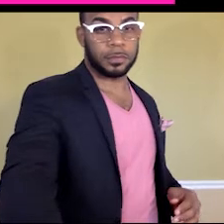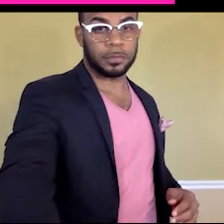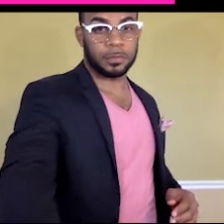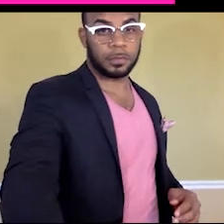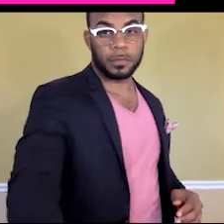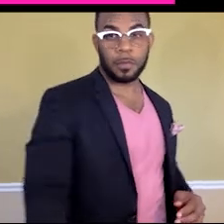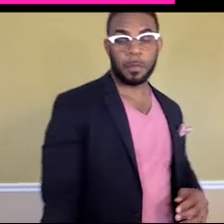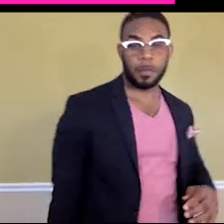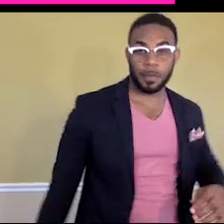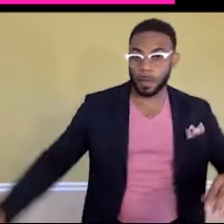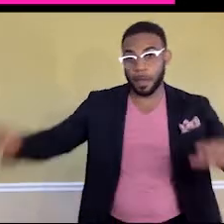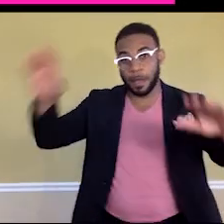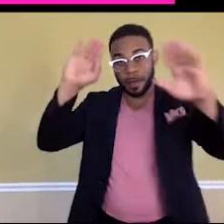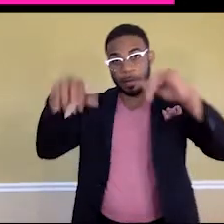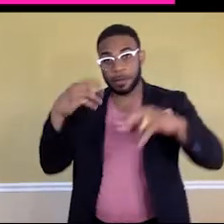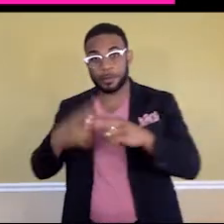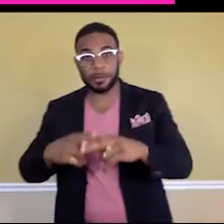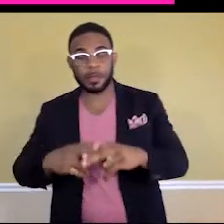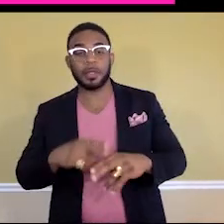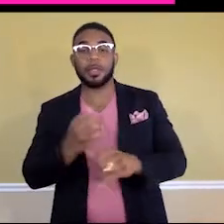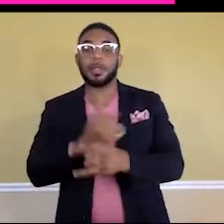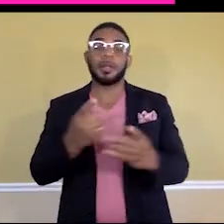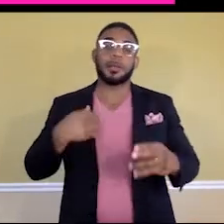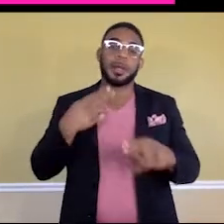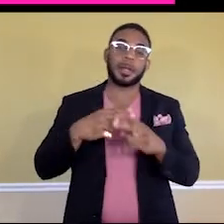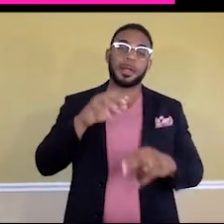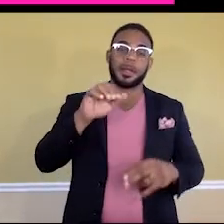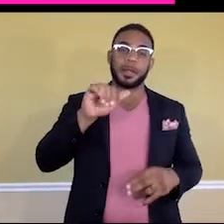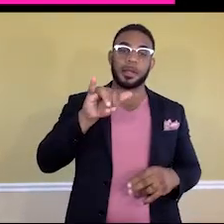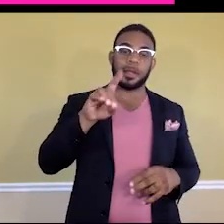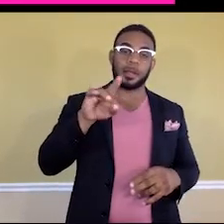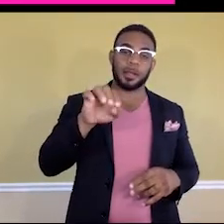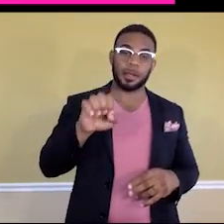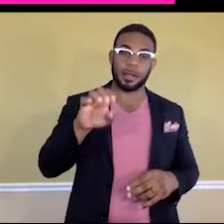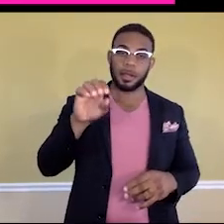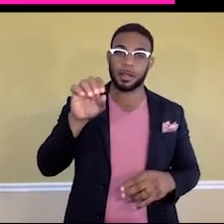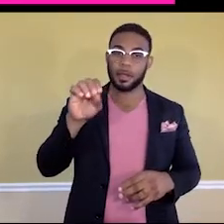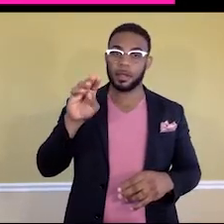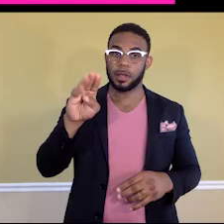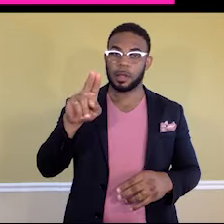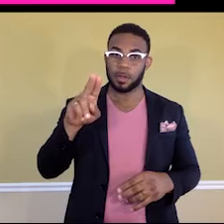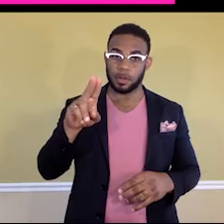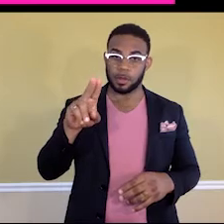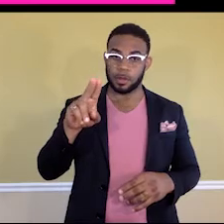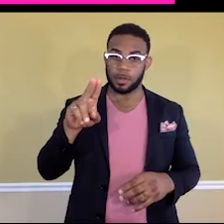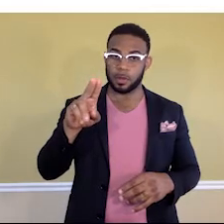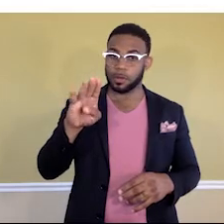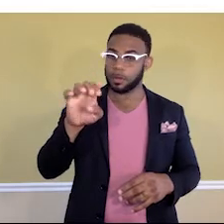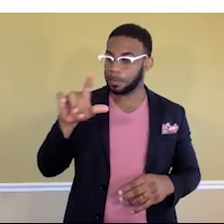Hi everyone, I'm Ayodele Odubela, and I'm excited to be talking to you guys about bias in machine learning today.